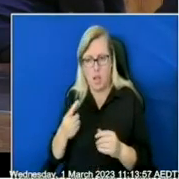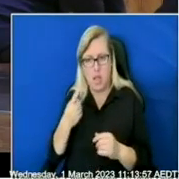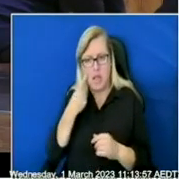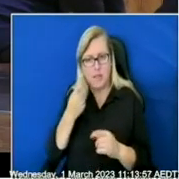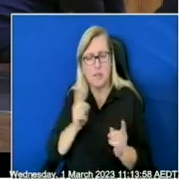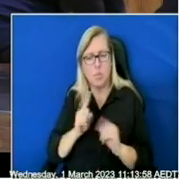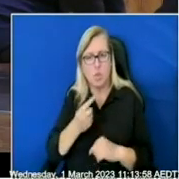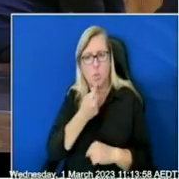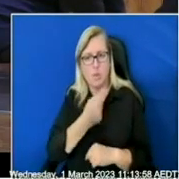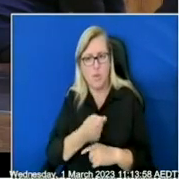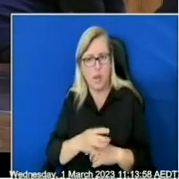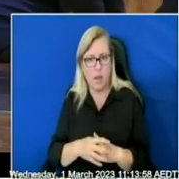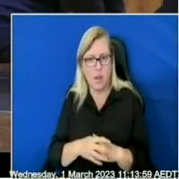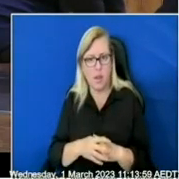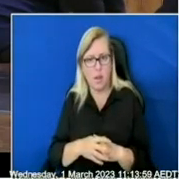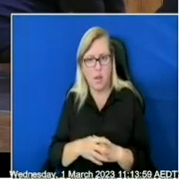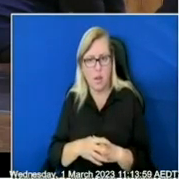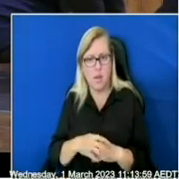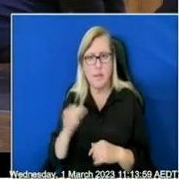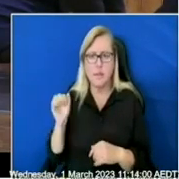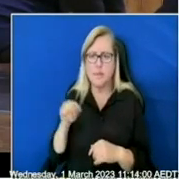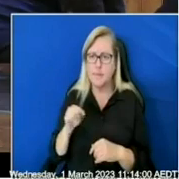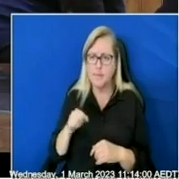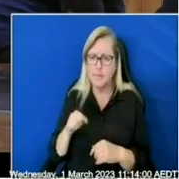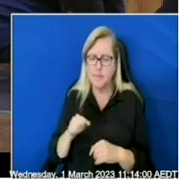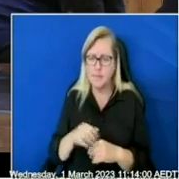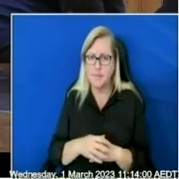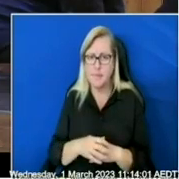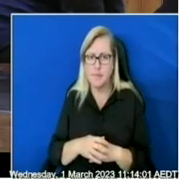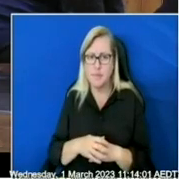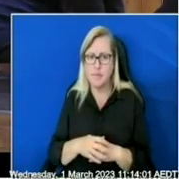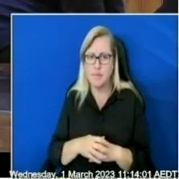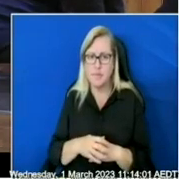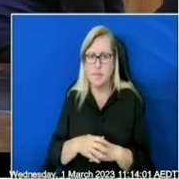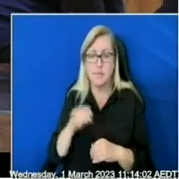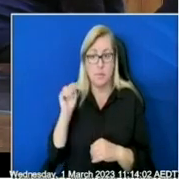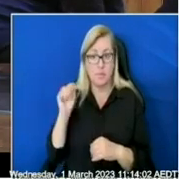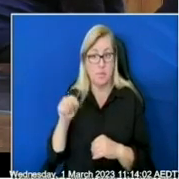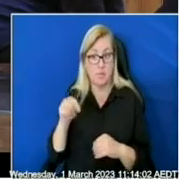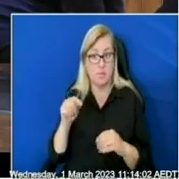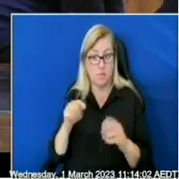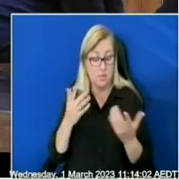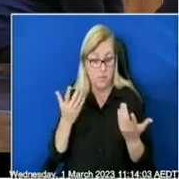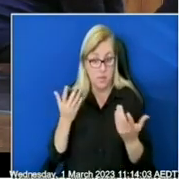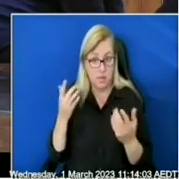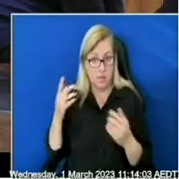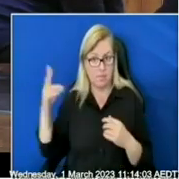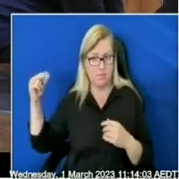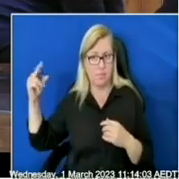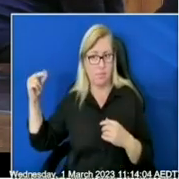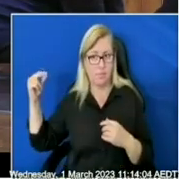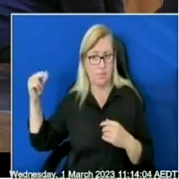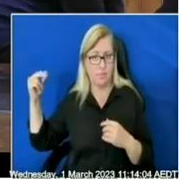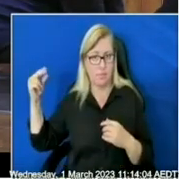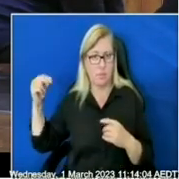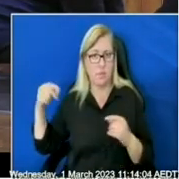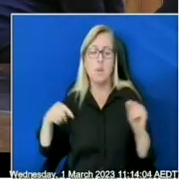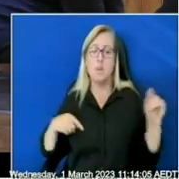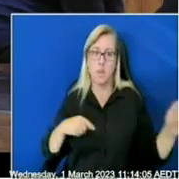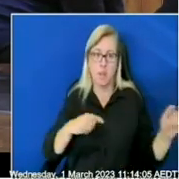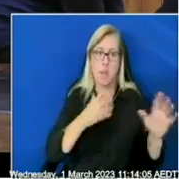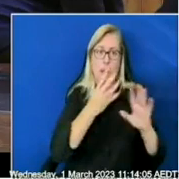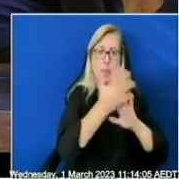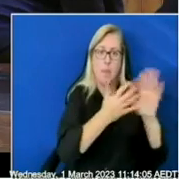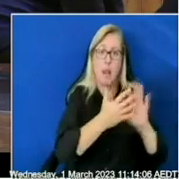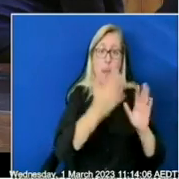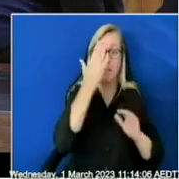or anything like that. We were so there's no. There's Mum's no death no brought about the announcement. When Mum